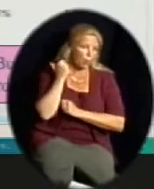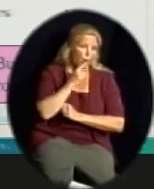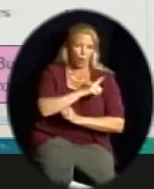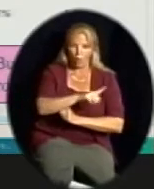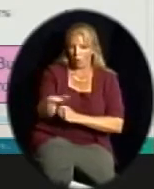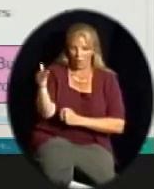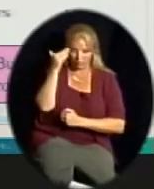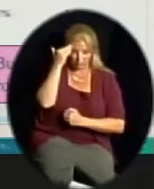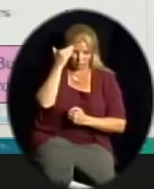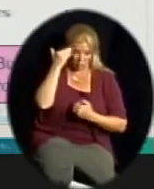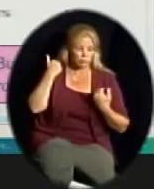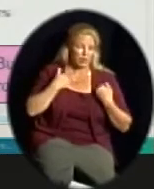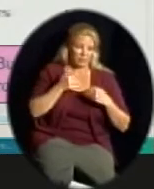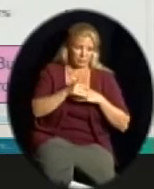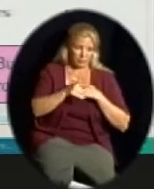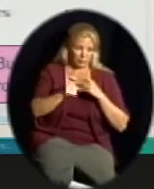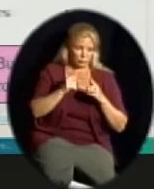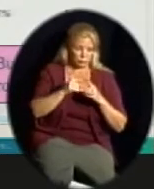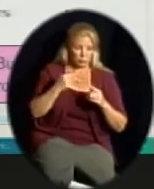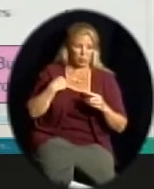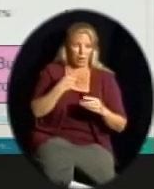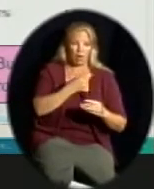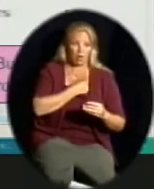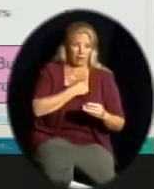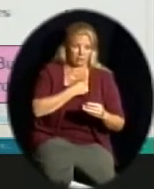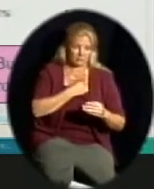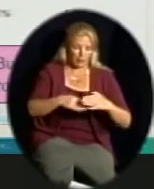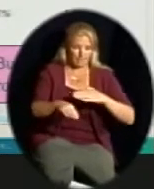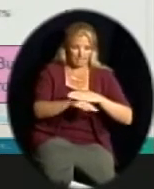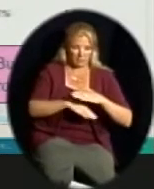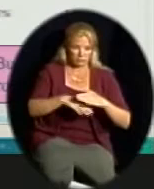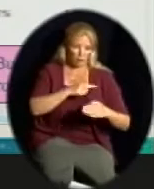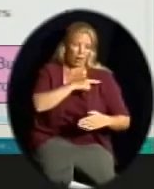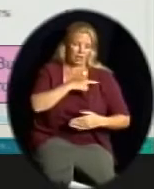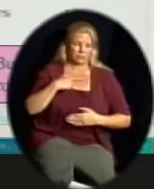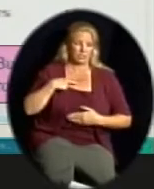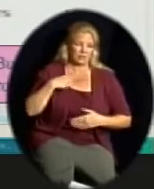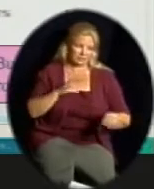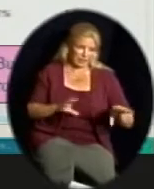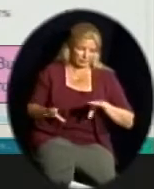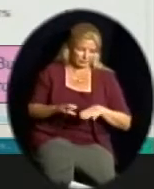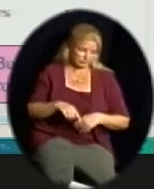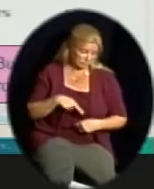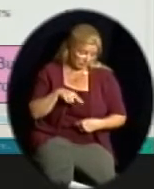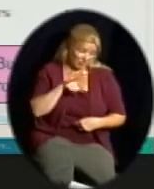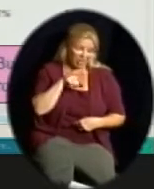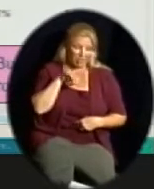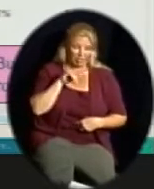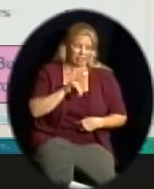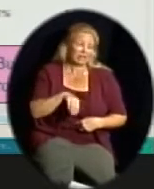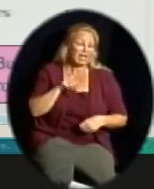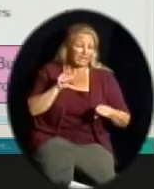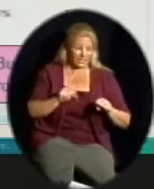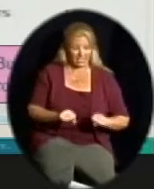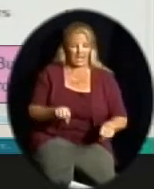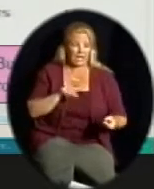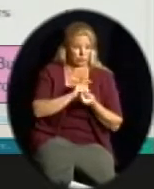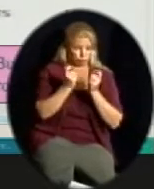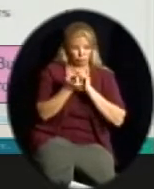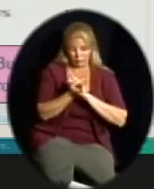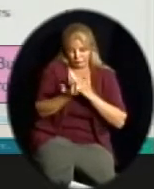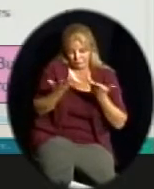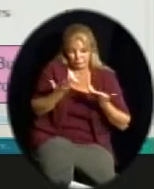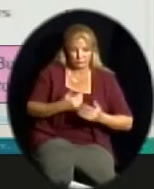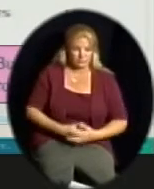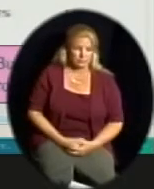us based on legislative action at this time. Could that change? Yes, very easily. Subtracting out